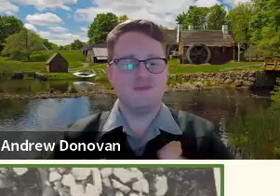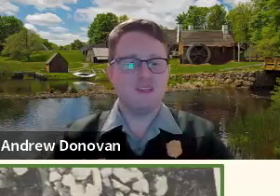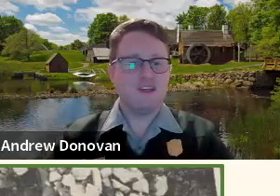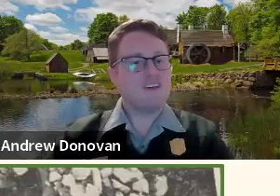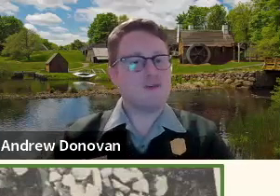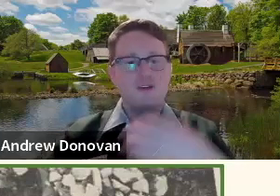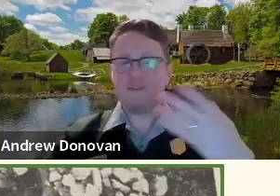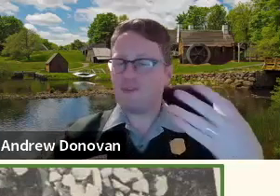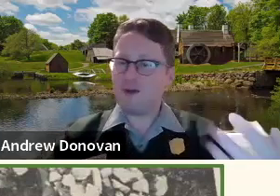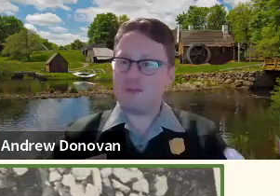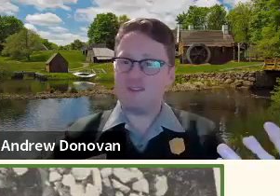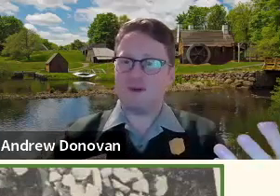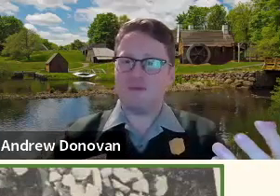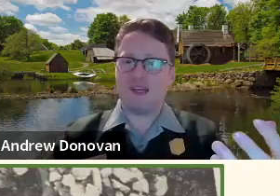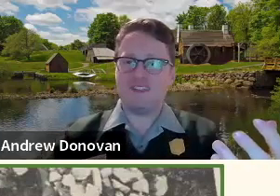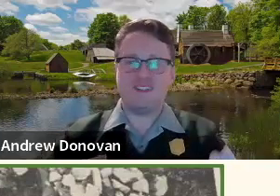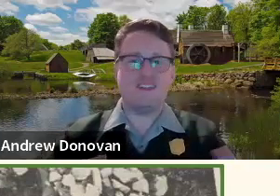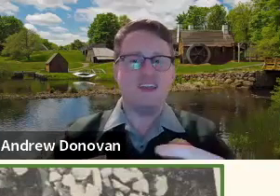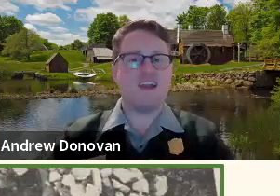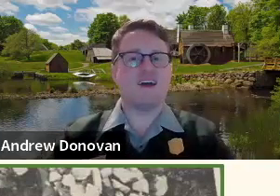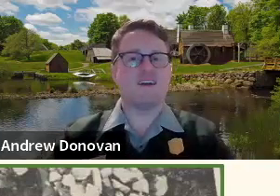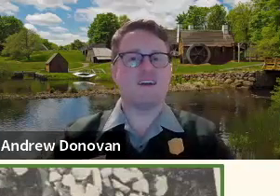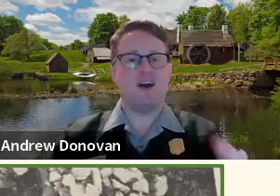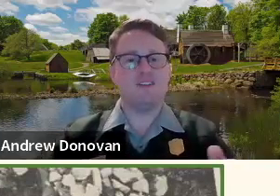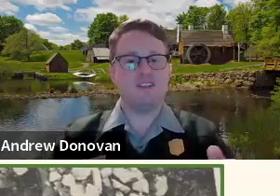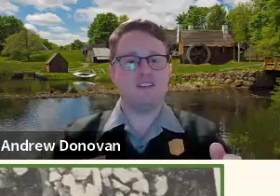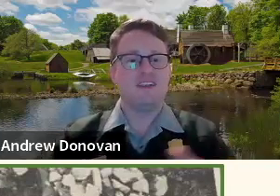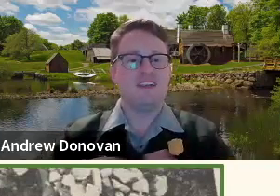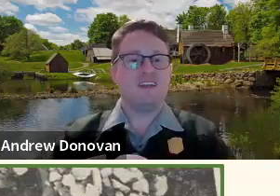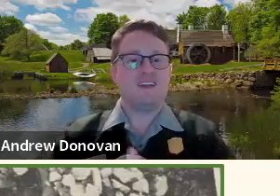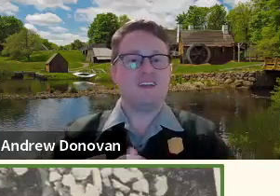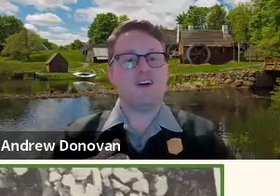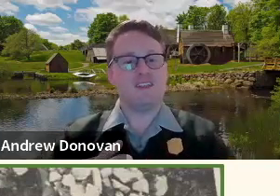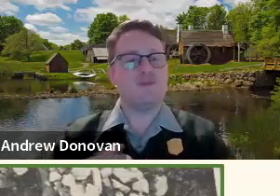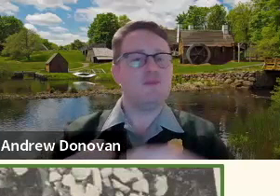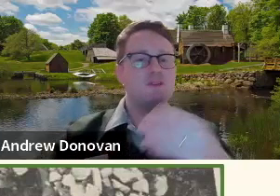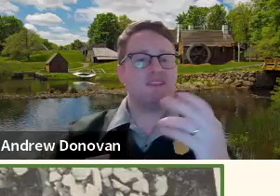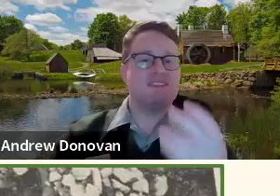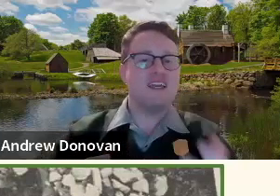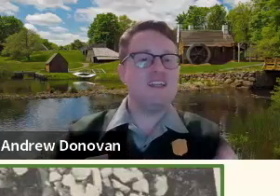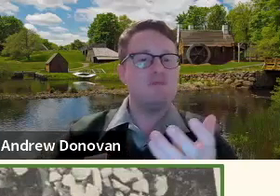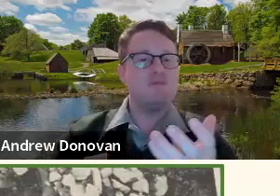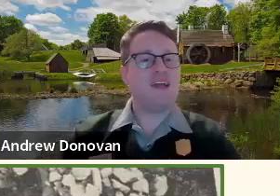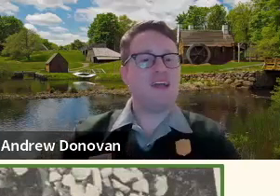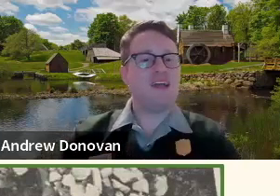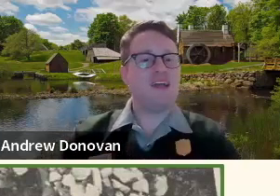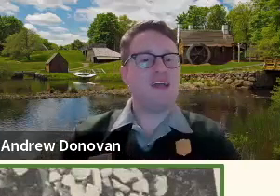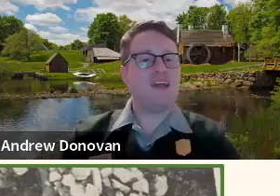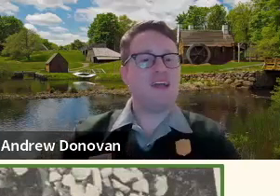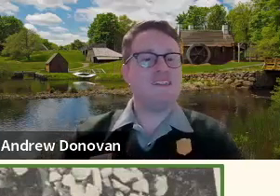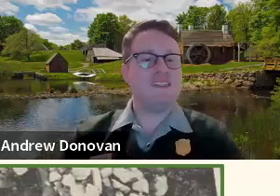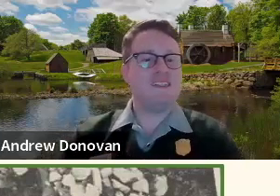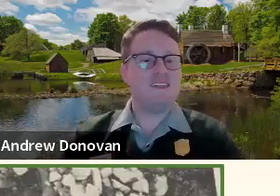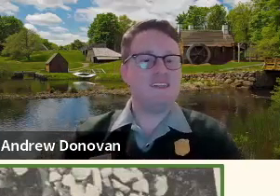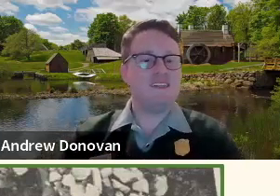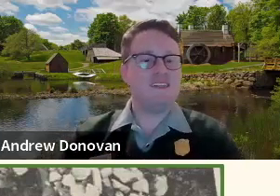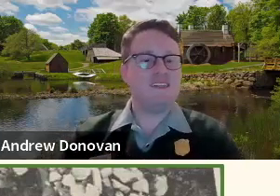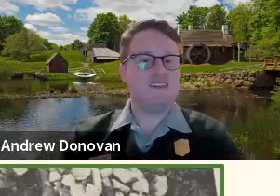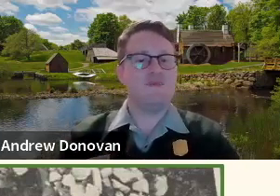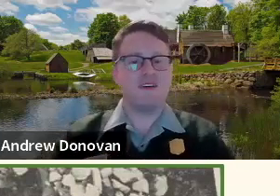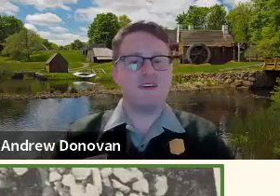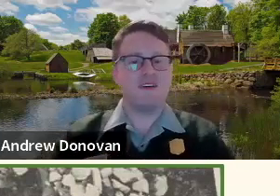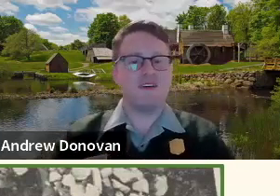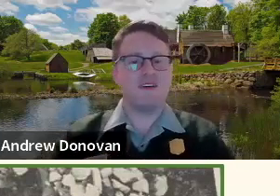personality. Roland Robbins, who I mentioned, that archaeologist, called him the most exciting pioneer